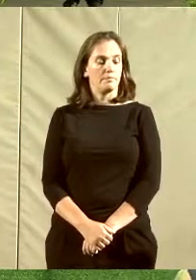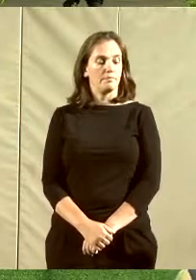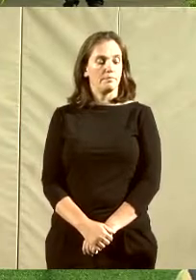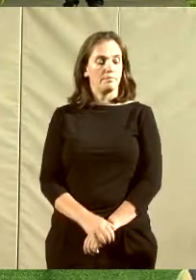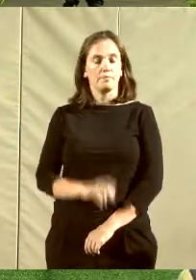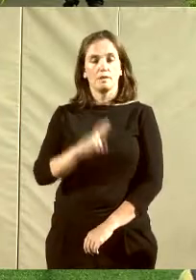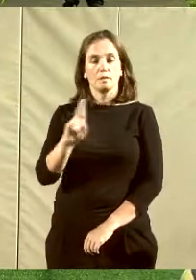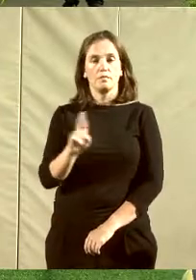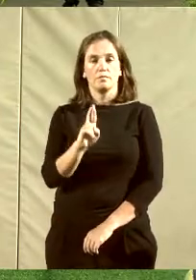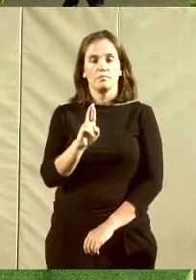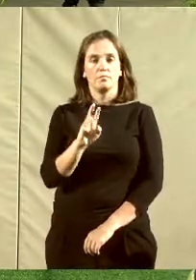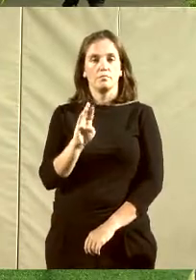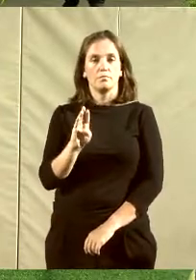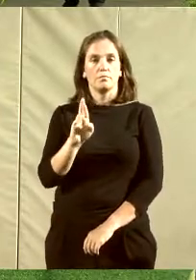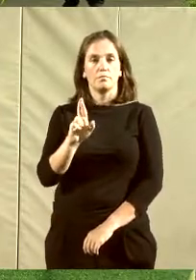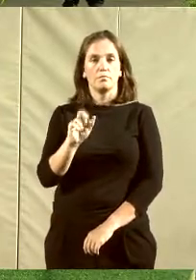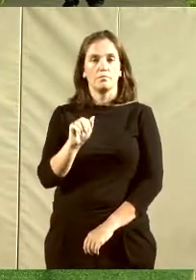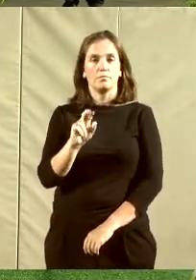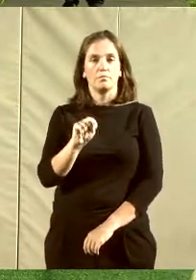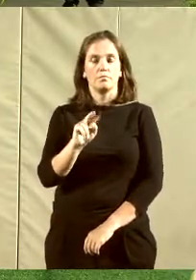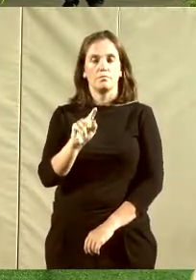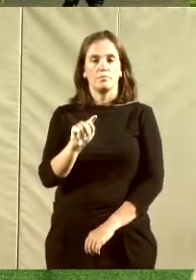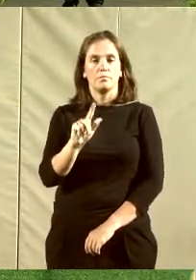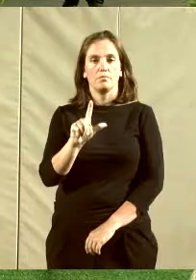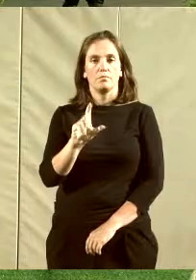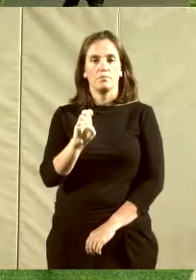Riley Paige Brantley.